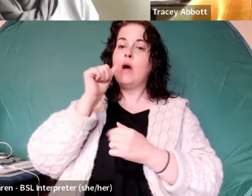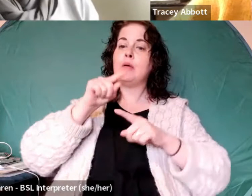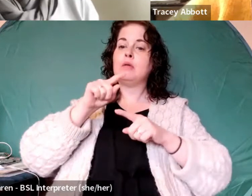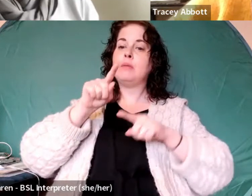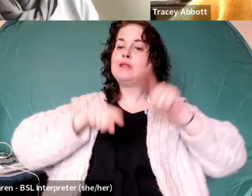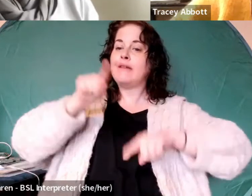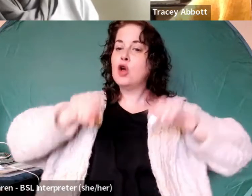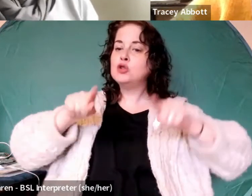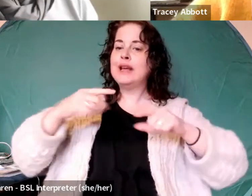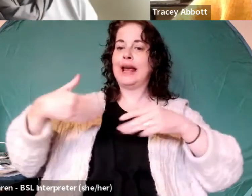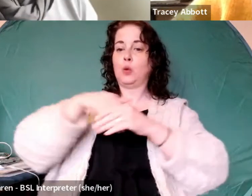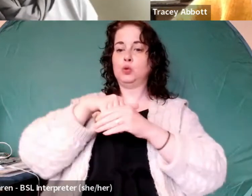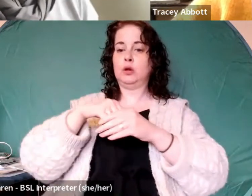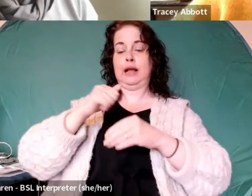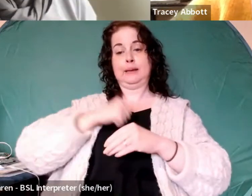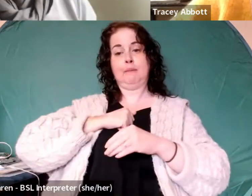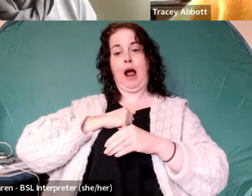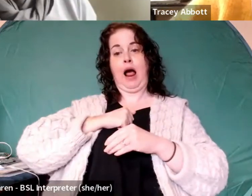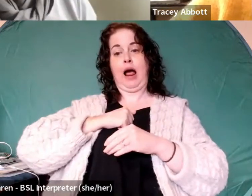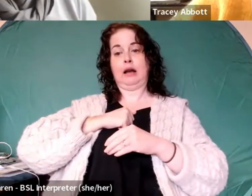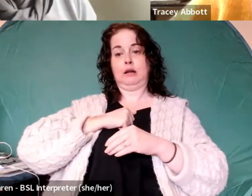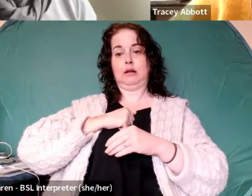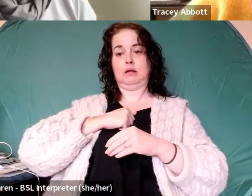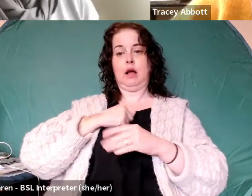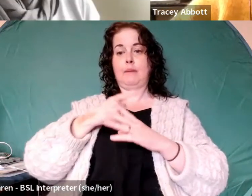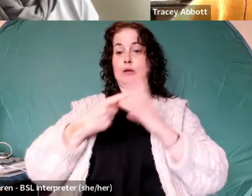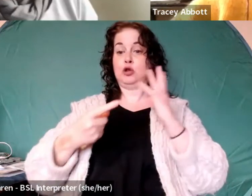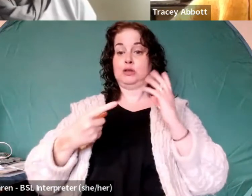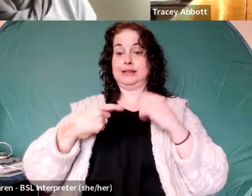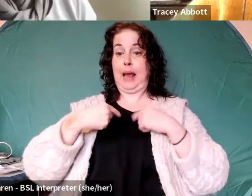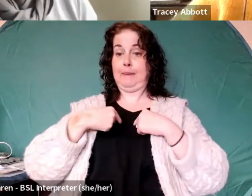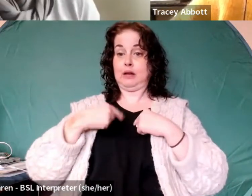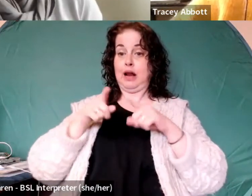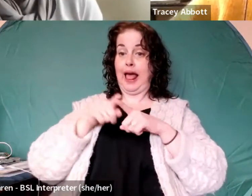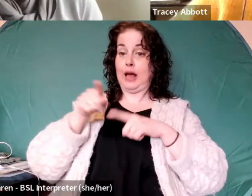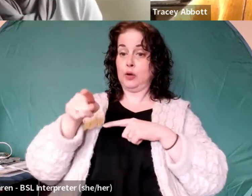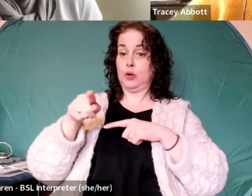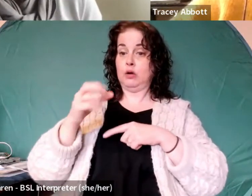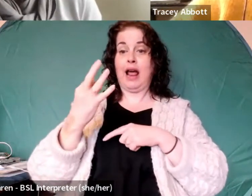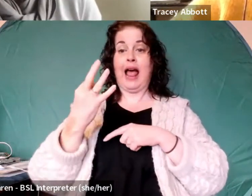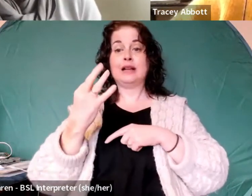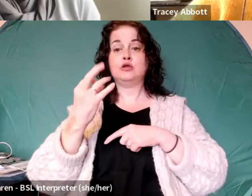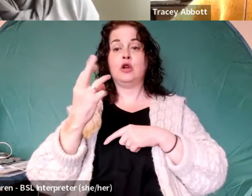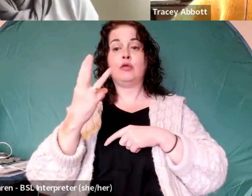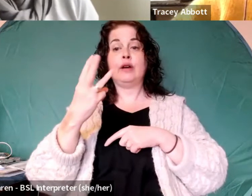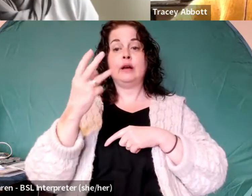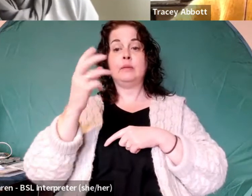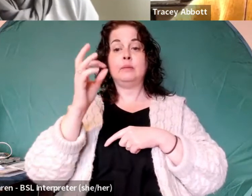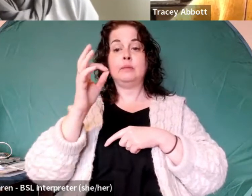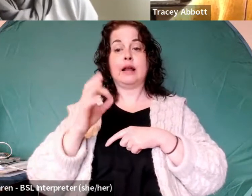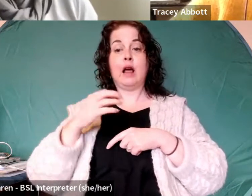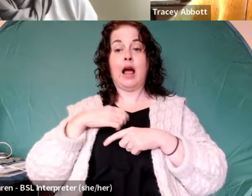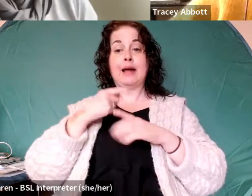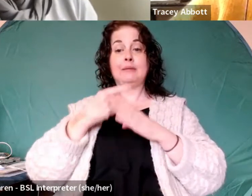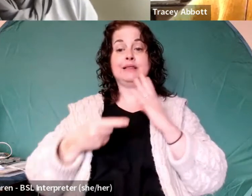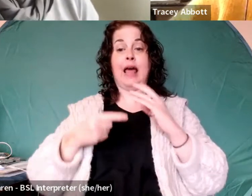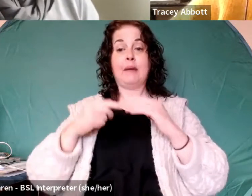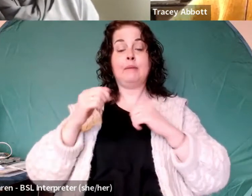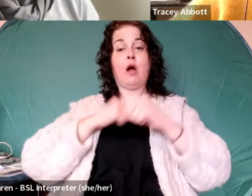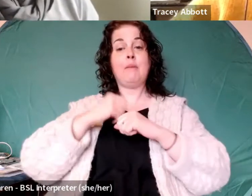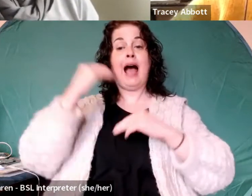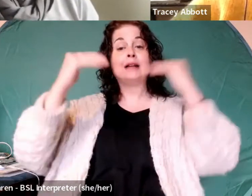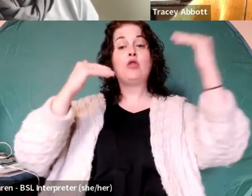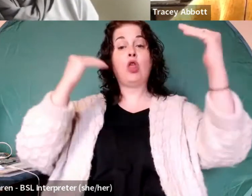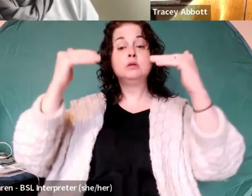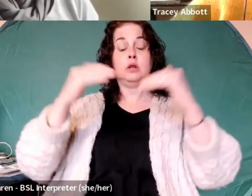diversity and inclusion, because that was my bag. But I wasn't disabled either, and like you, and like 83% of disabled people, I became disabled as an adult.